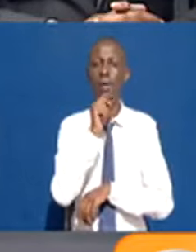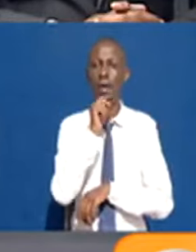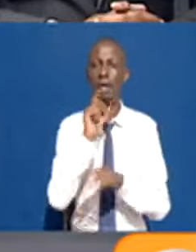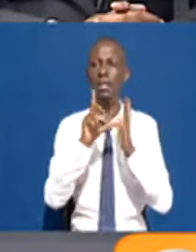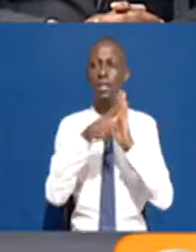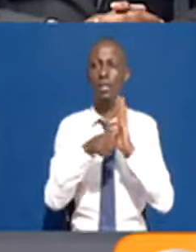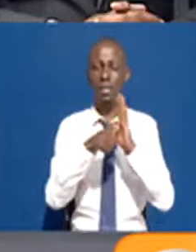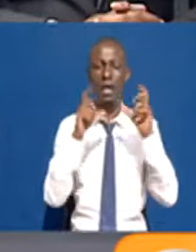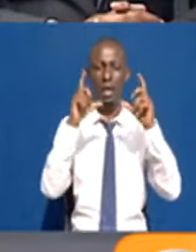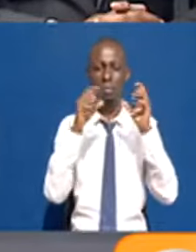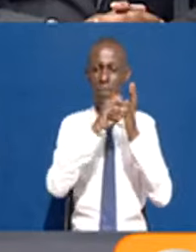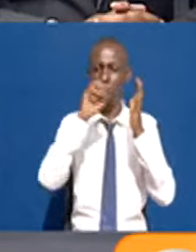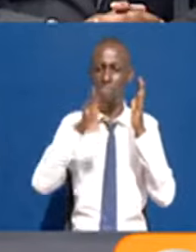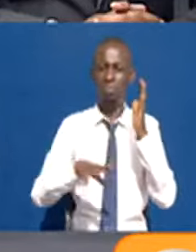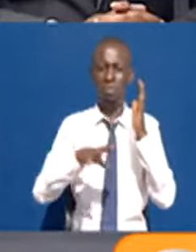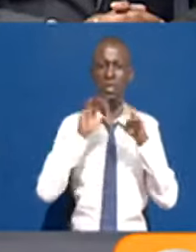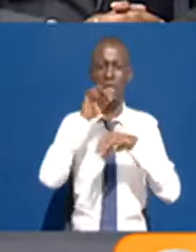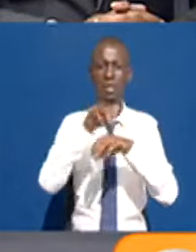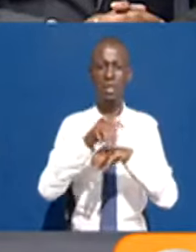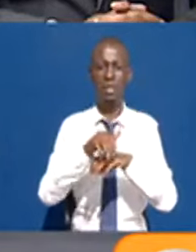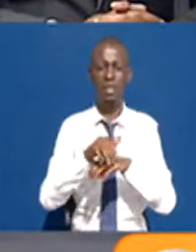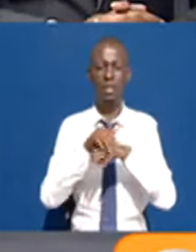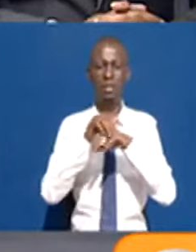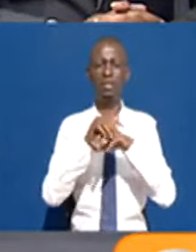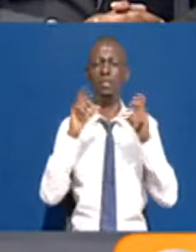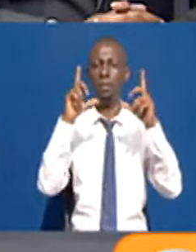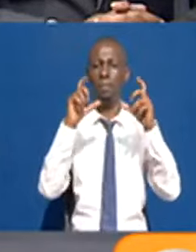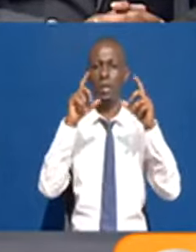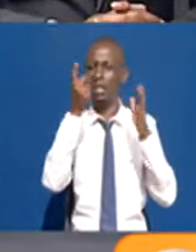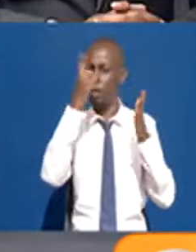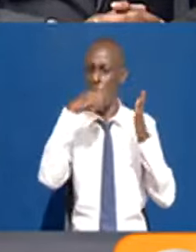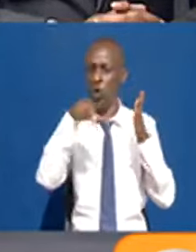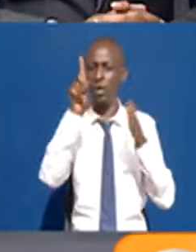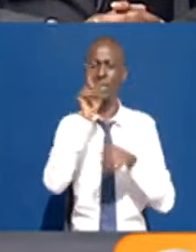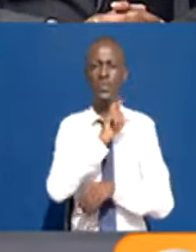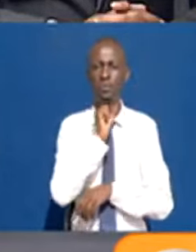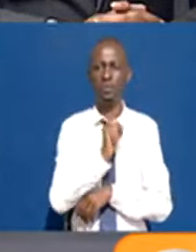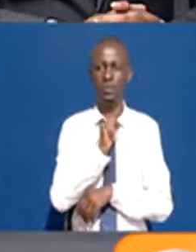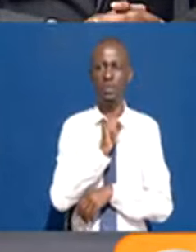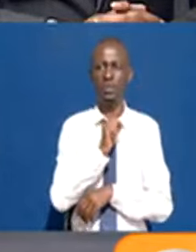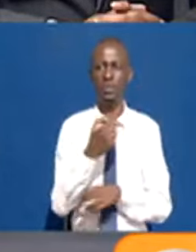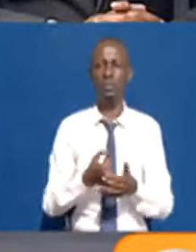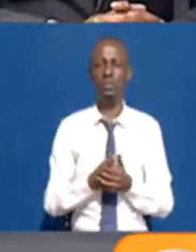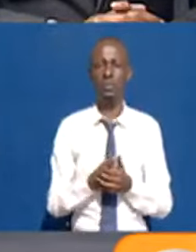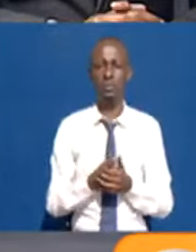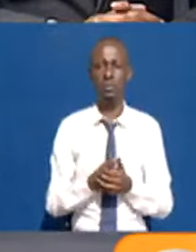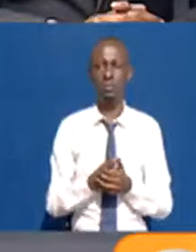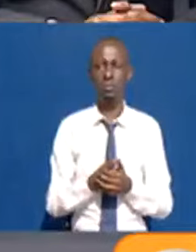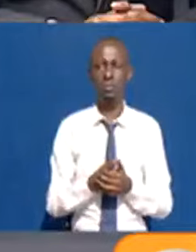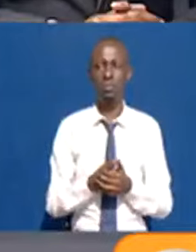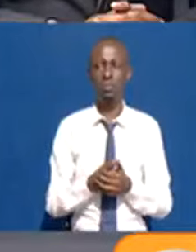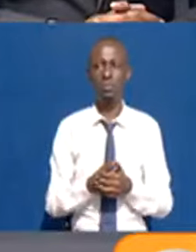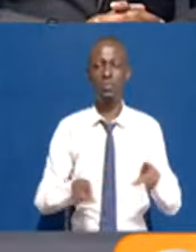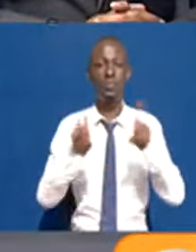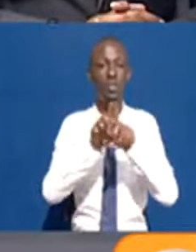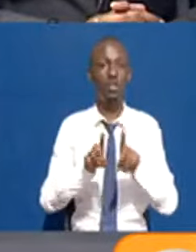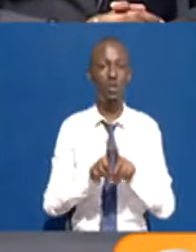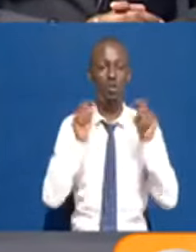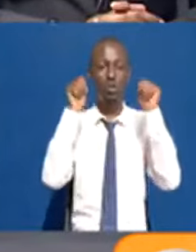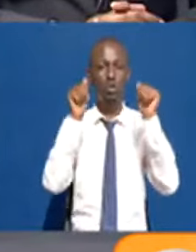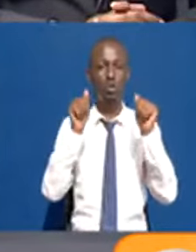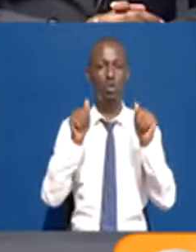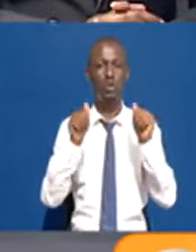this down and replace it with the right photo. Then came a Gazette notice hiking the cost of